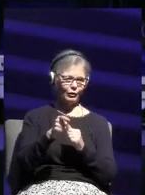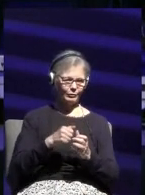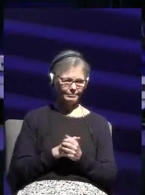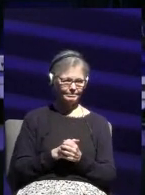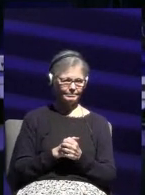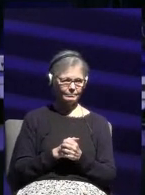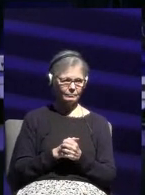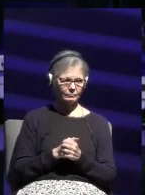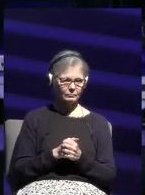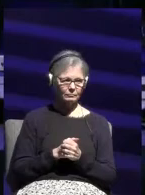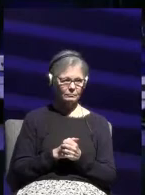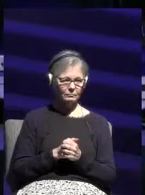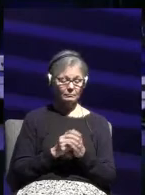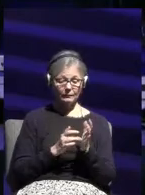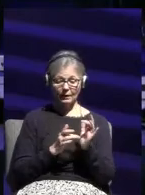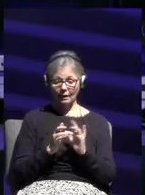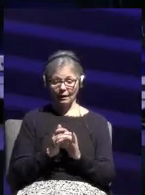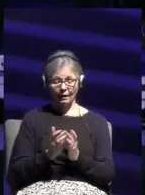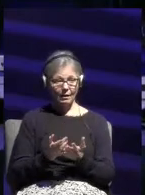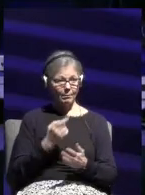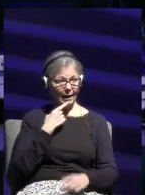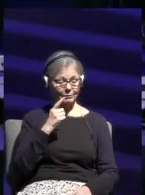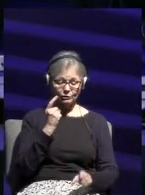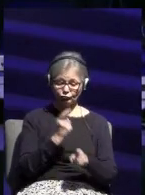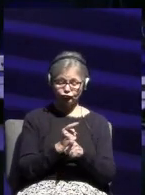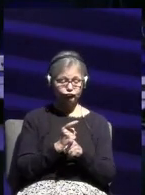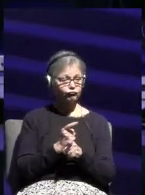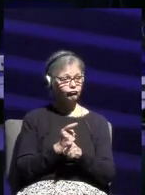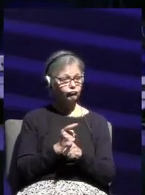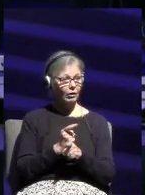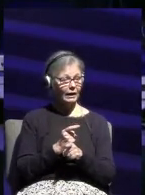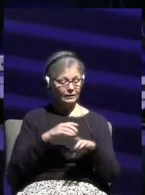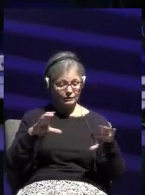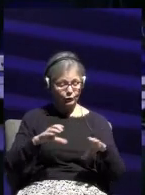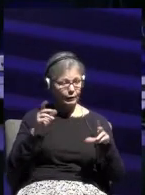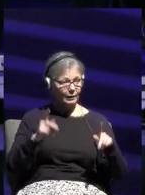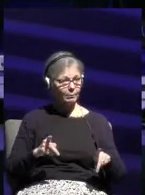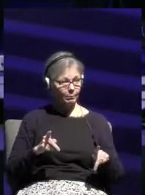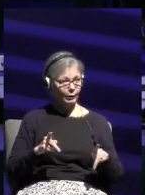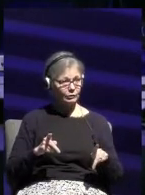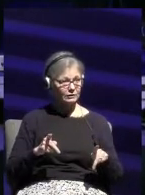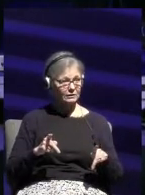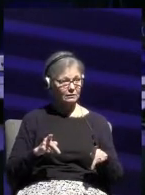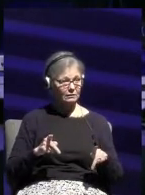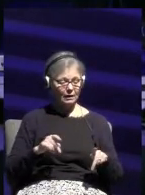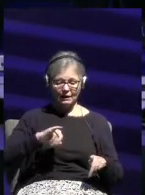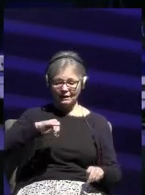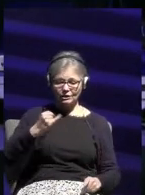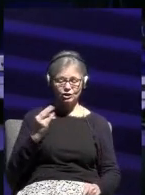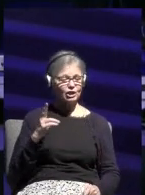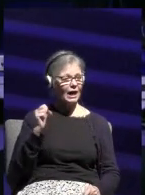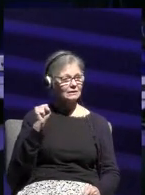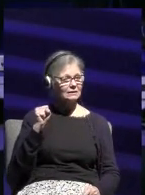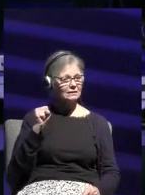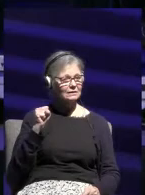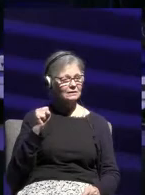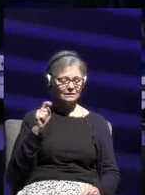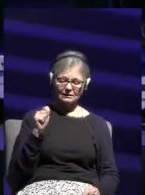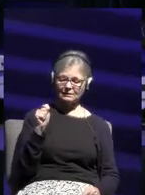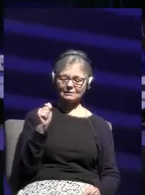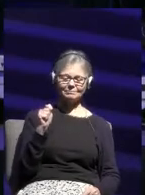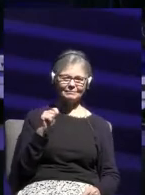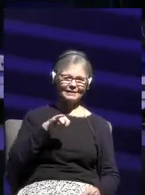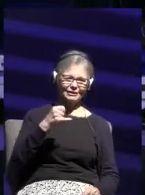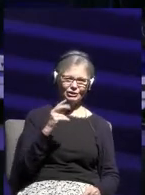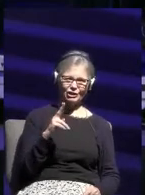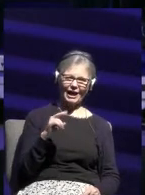The Bible tells us that a just man, somebody say a just man. Tell me what a just man is. A just man sounds like he's a pretty good